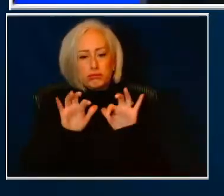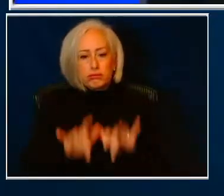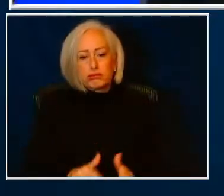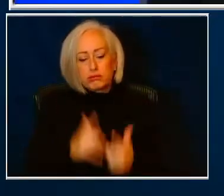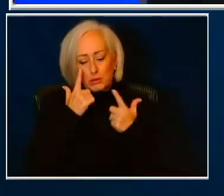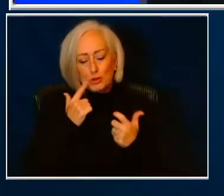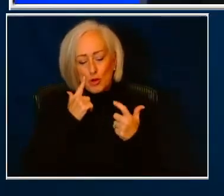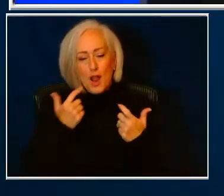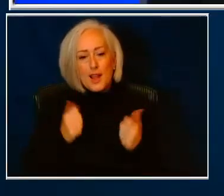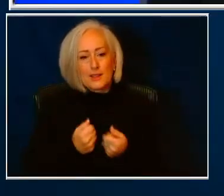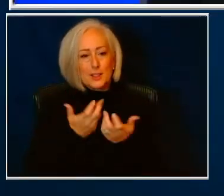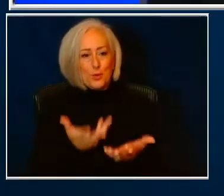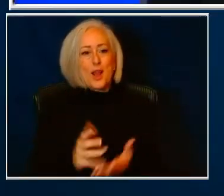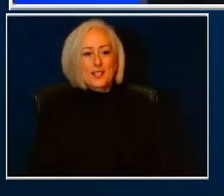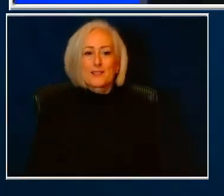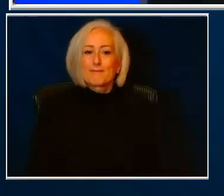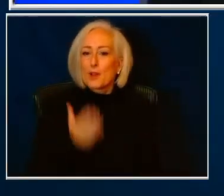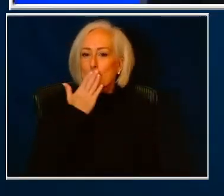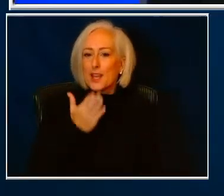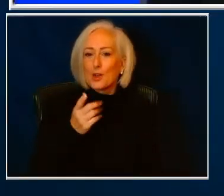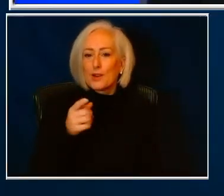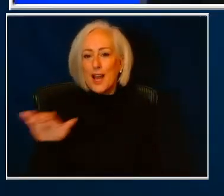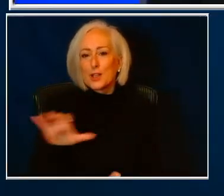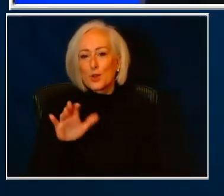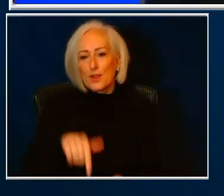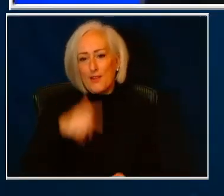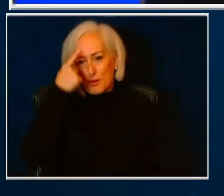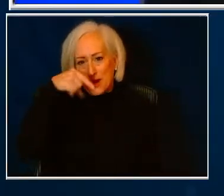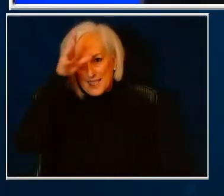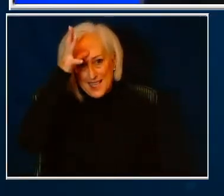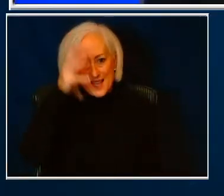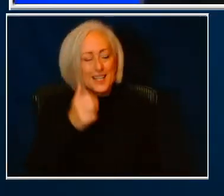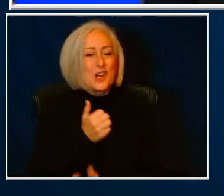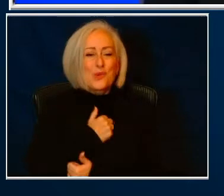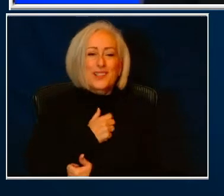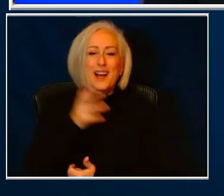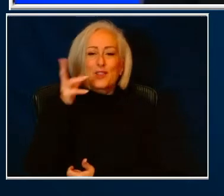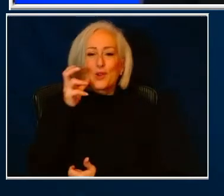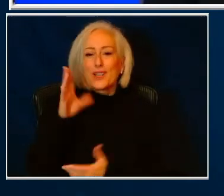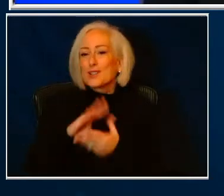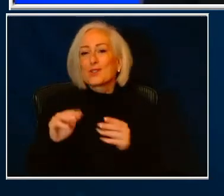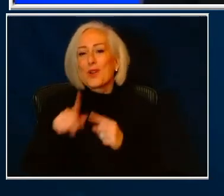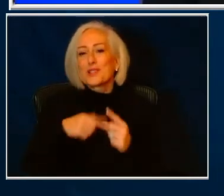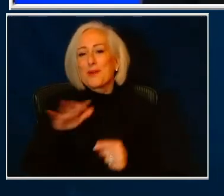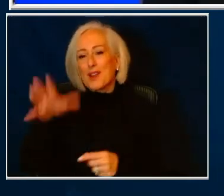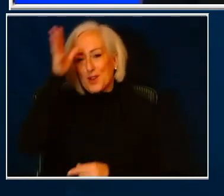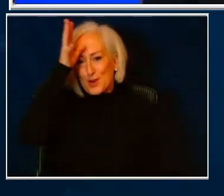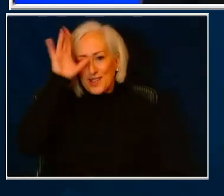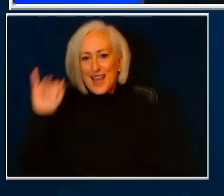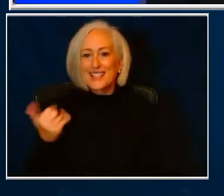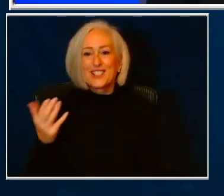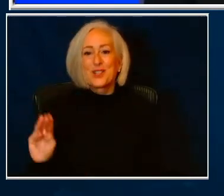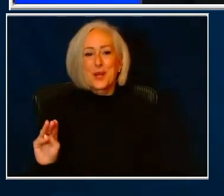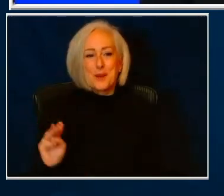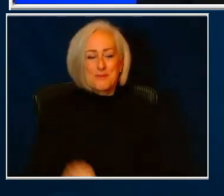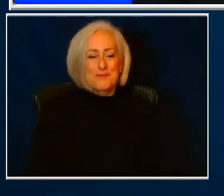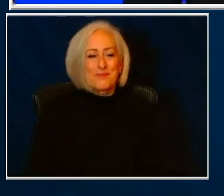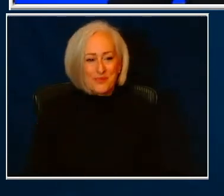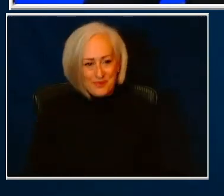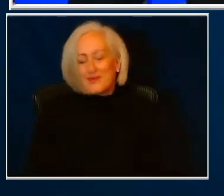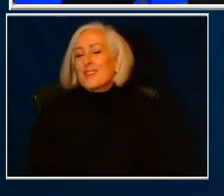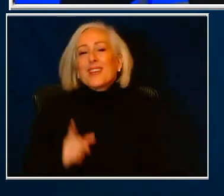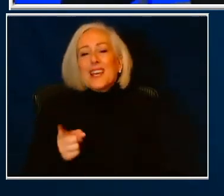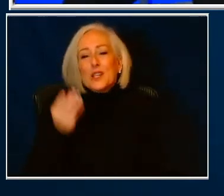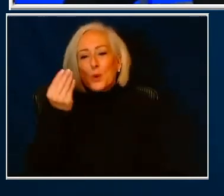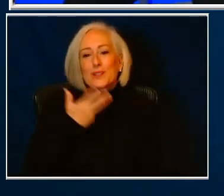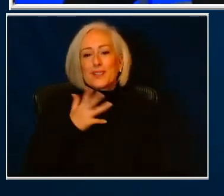Well, thank you so much. And I'm doing it for my dad. Well, we love hearing stories about Jim. We've come to know him, and like I said, you'll come in and tell us something about him, and